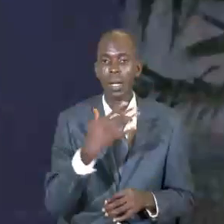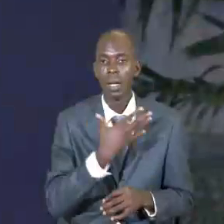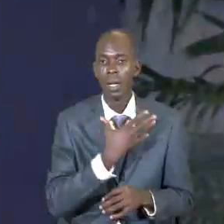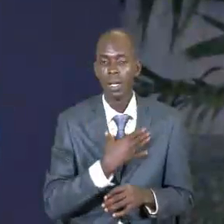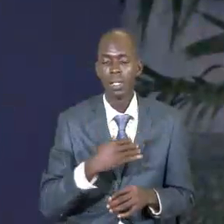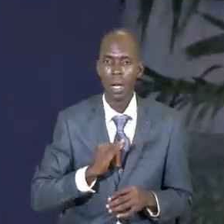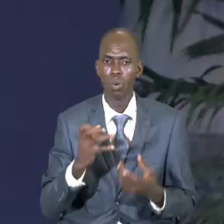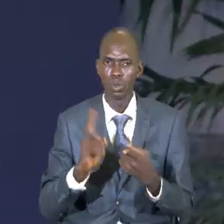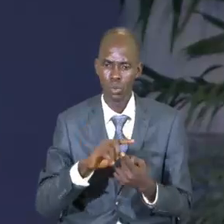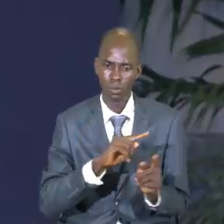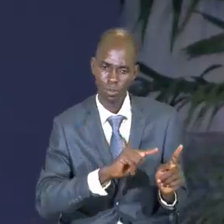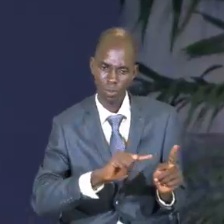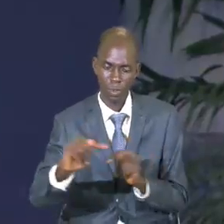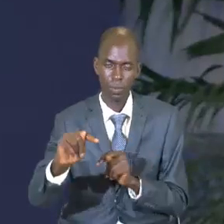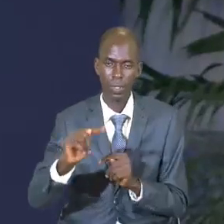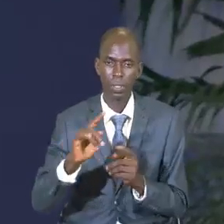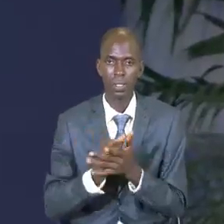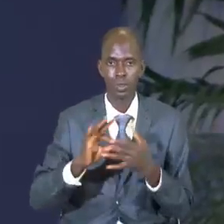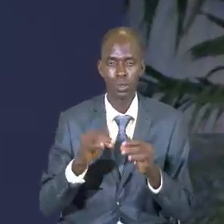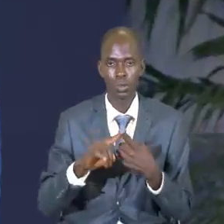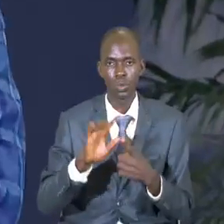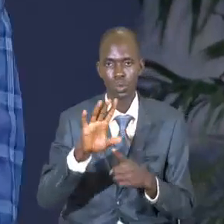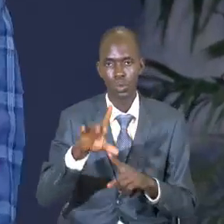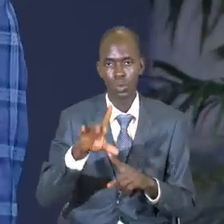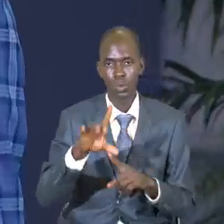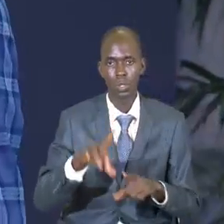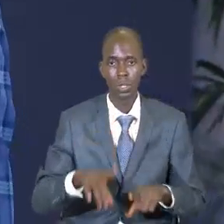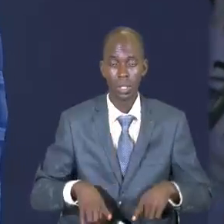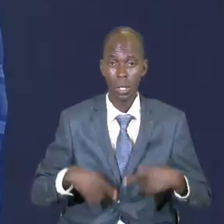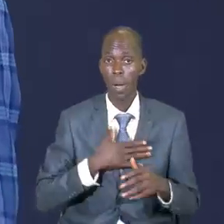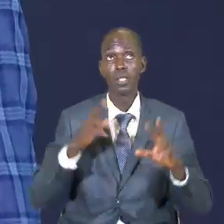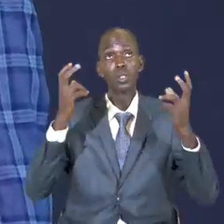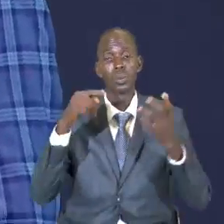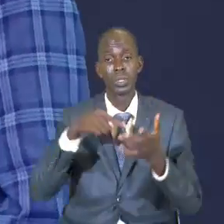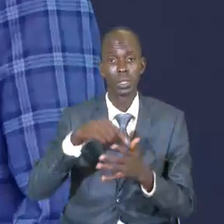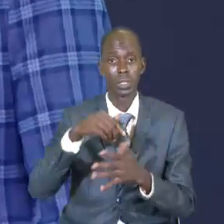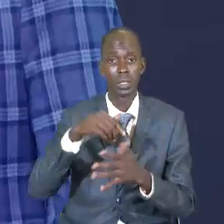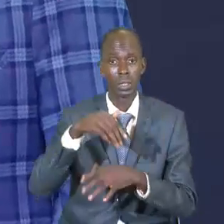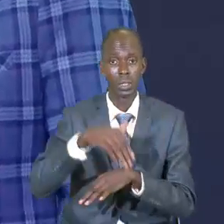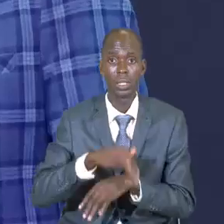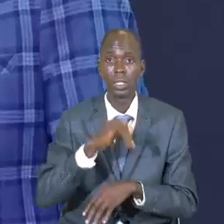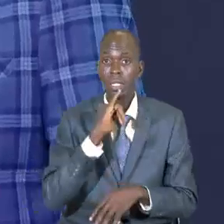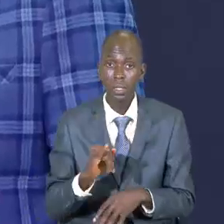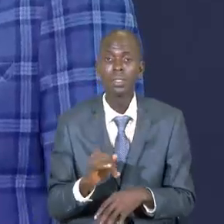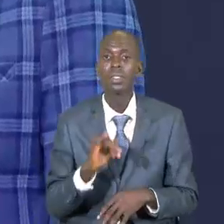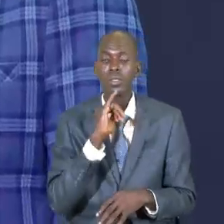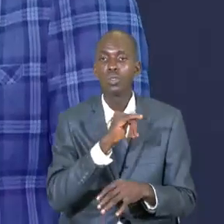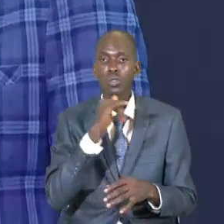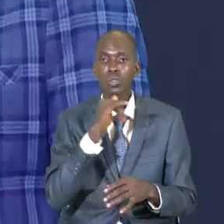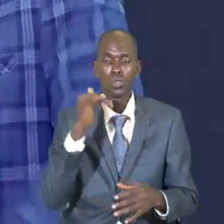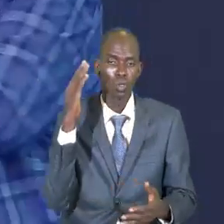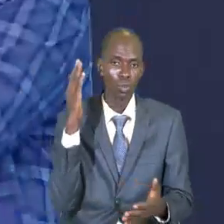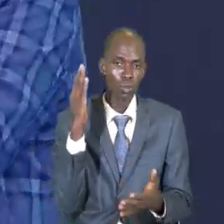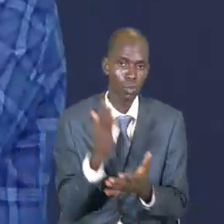that story to your life. My topic tonight is interrupting the